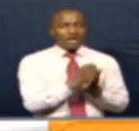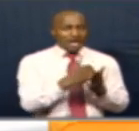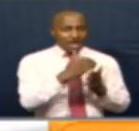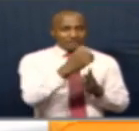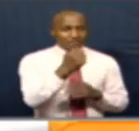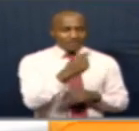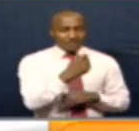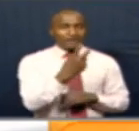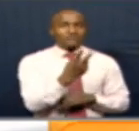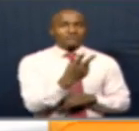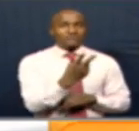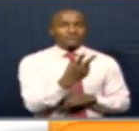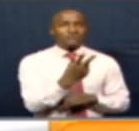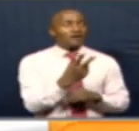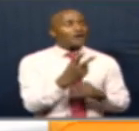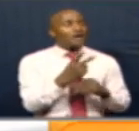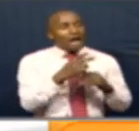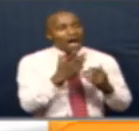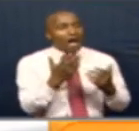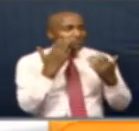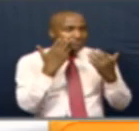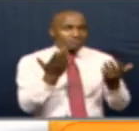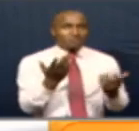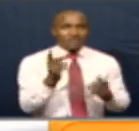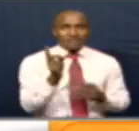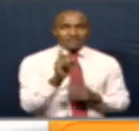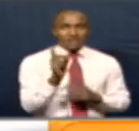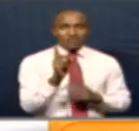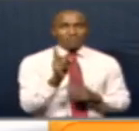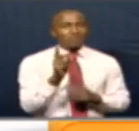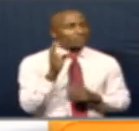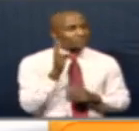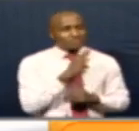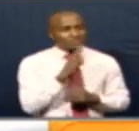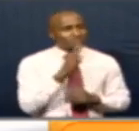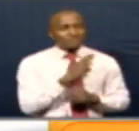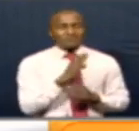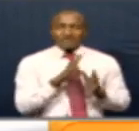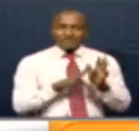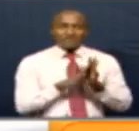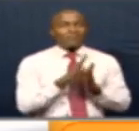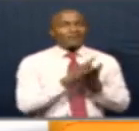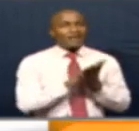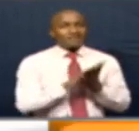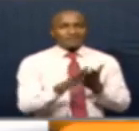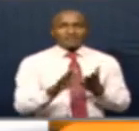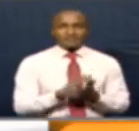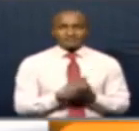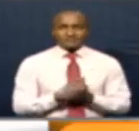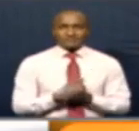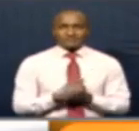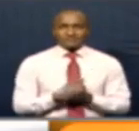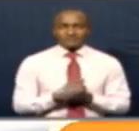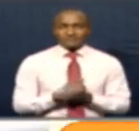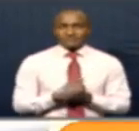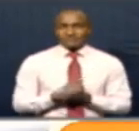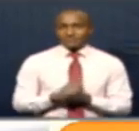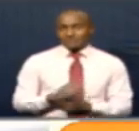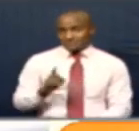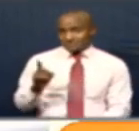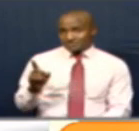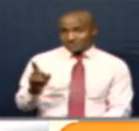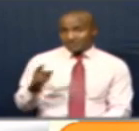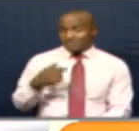line. No one knows anything about it. Nairobi is in limbo in all aspects of development. For Kiptanui, when he says